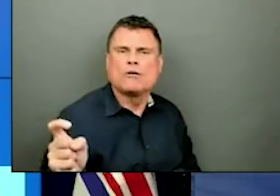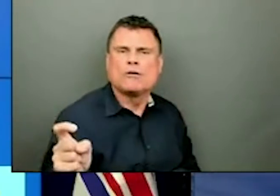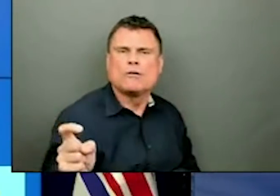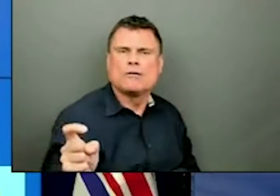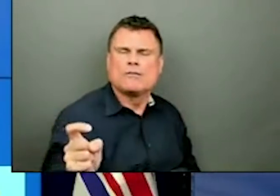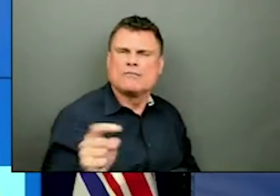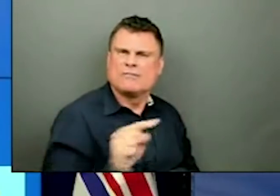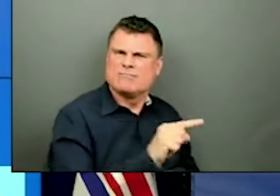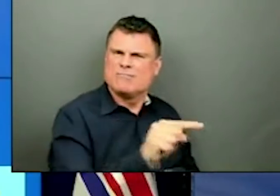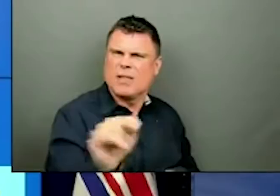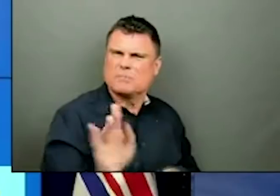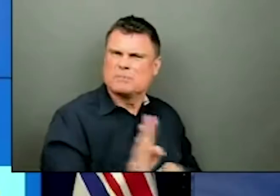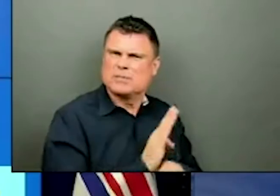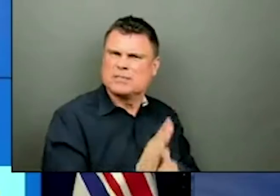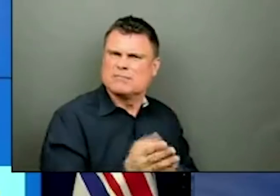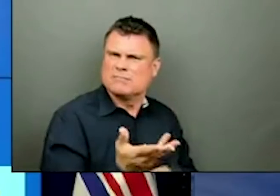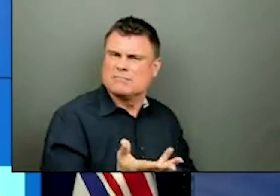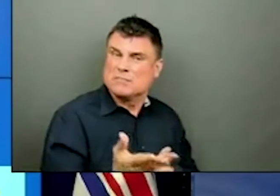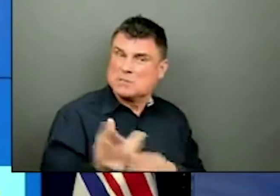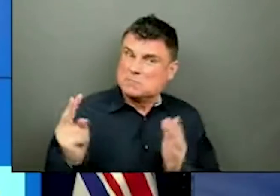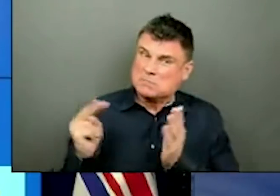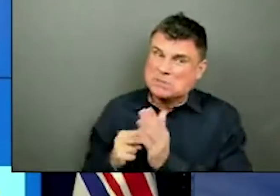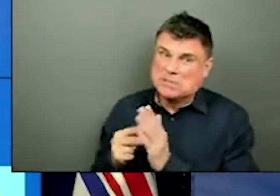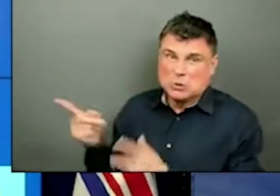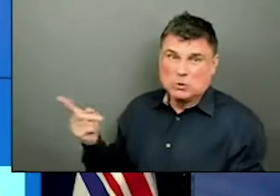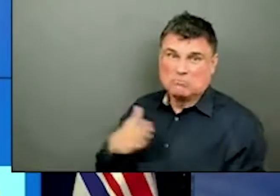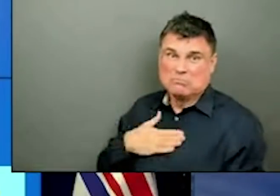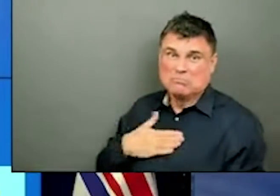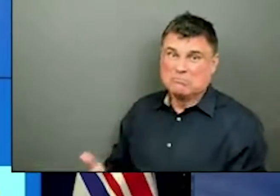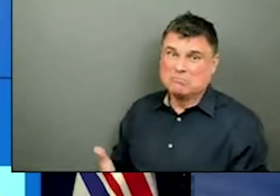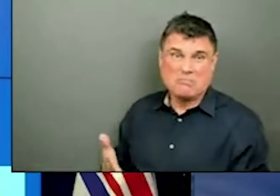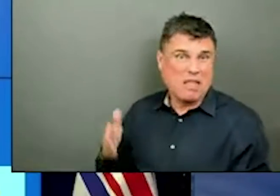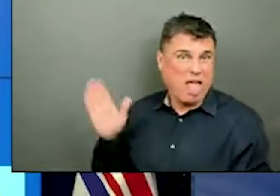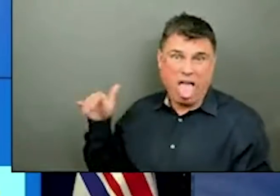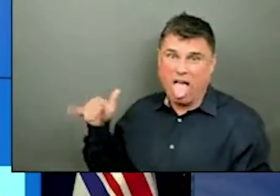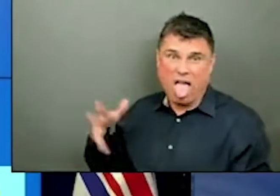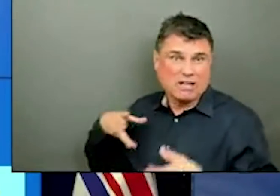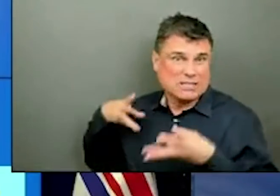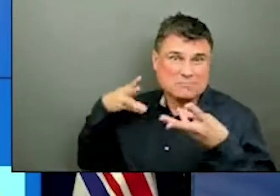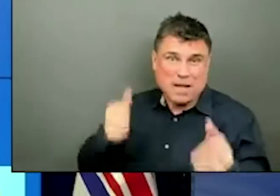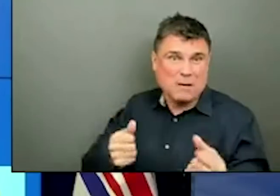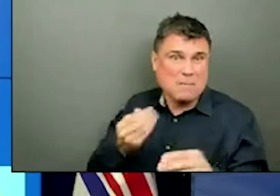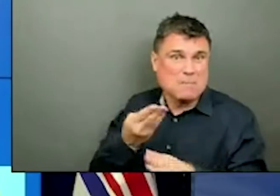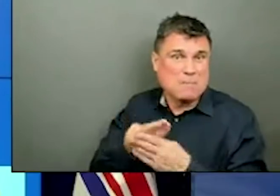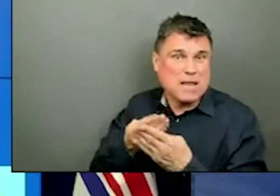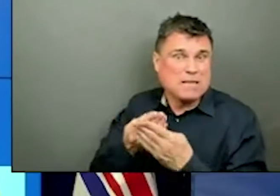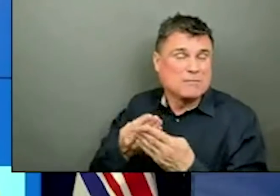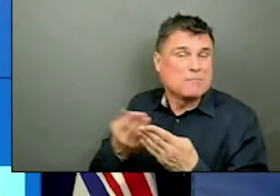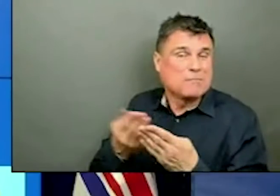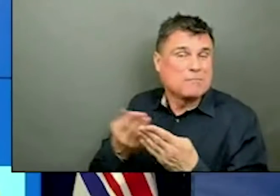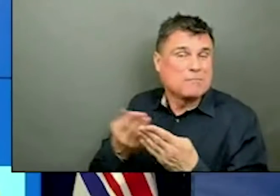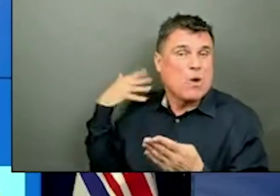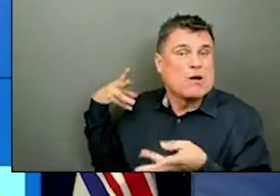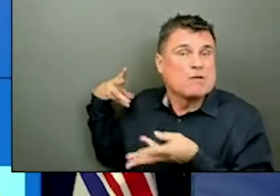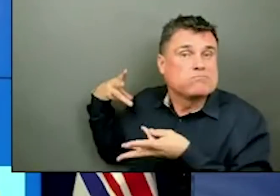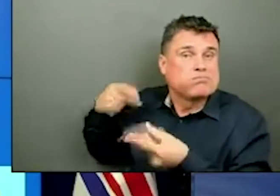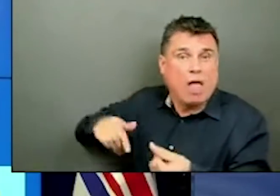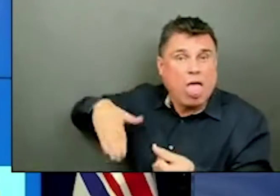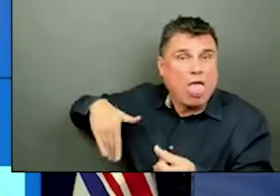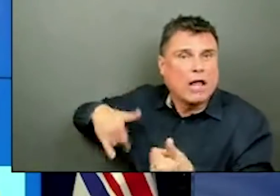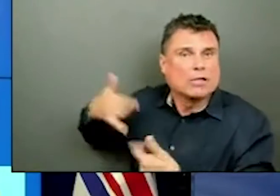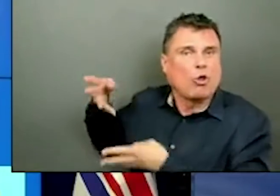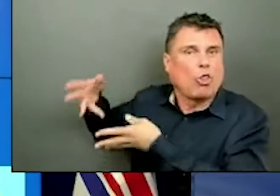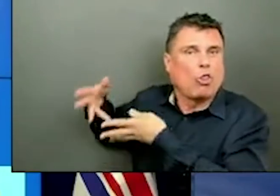businesses. And I guess I'm just wondering if that's an admission that you couldn't spend the money in the original program by the new timeline that you've given